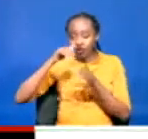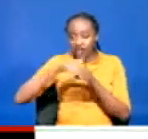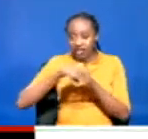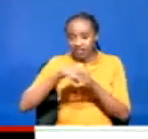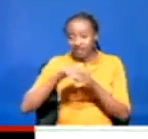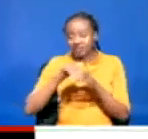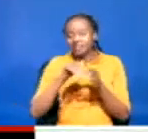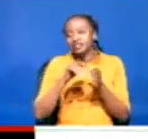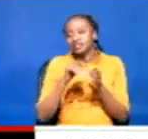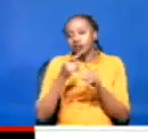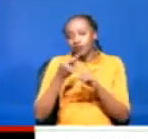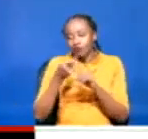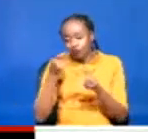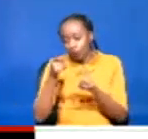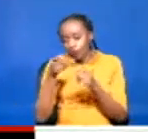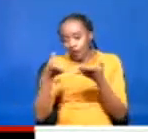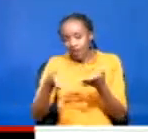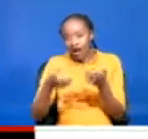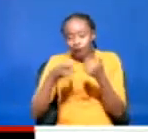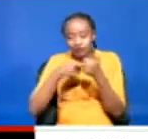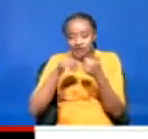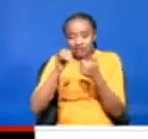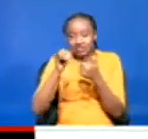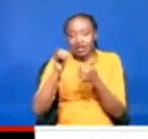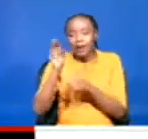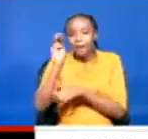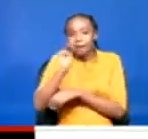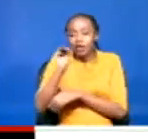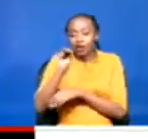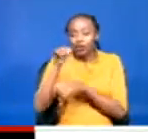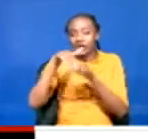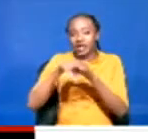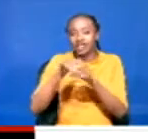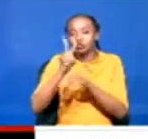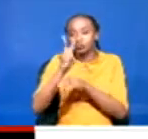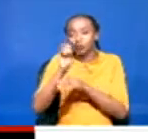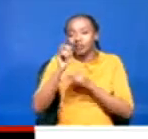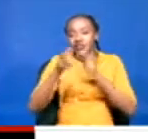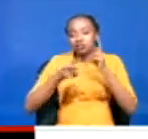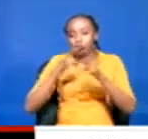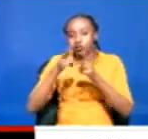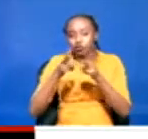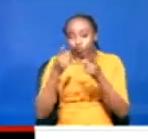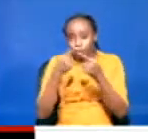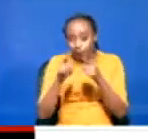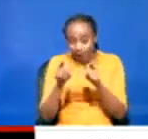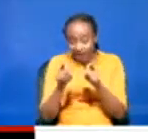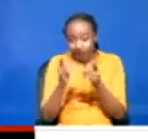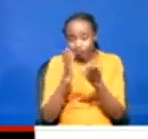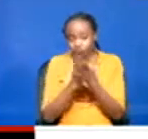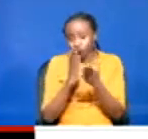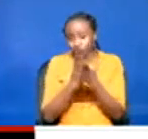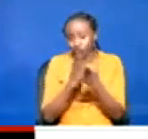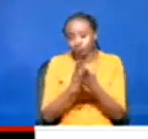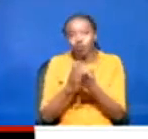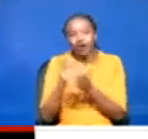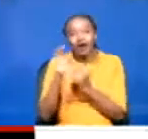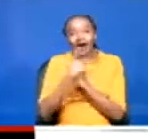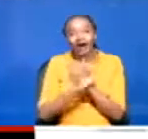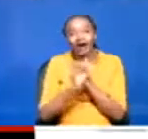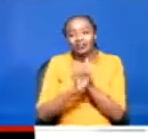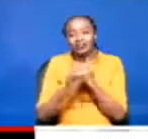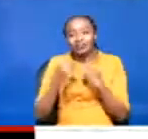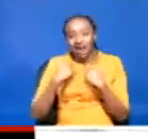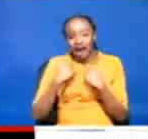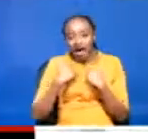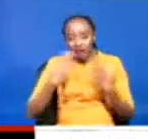nearly 60 million in 2022. Kenya, despite its relatively low level of urbanization, is currently home